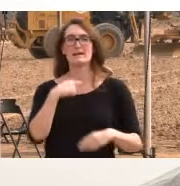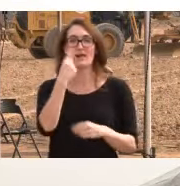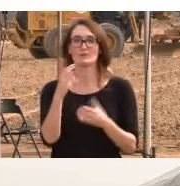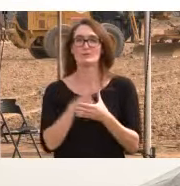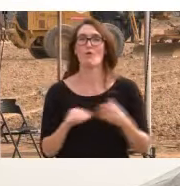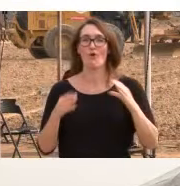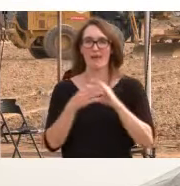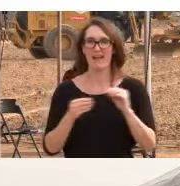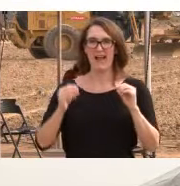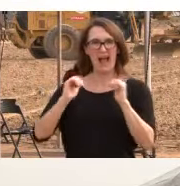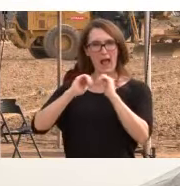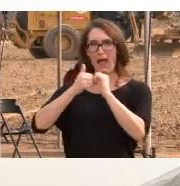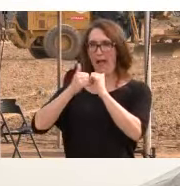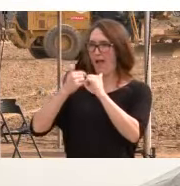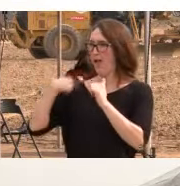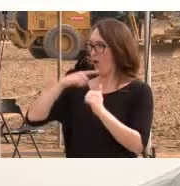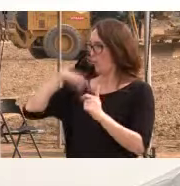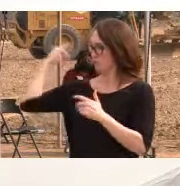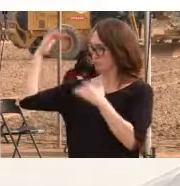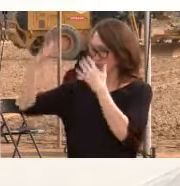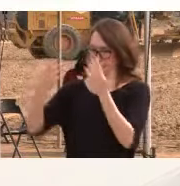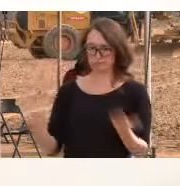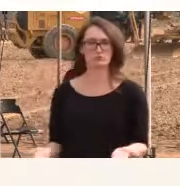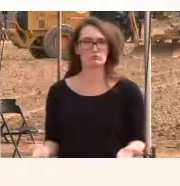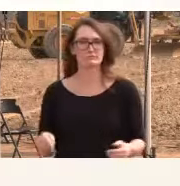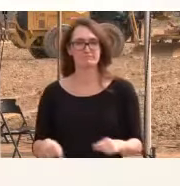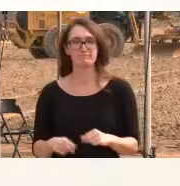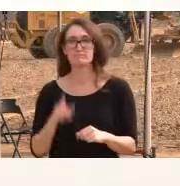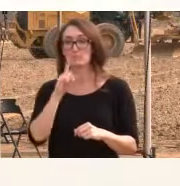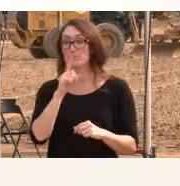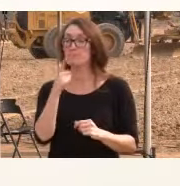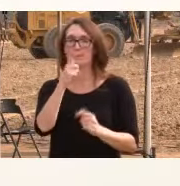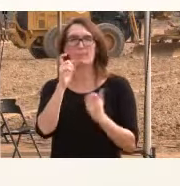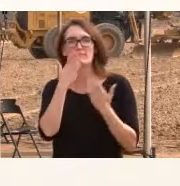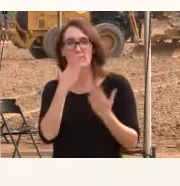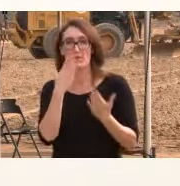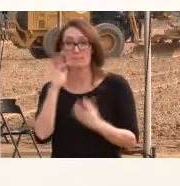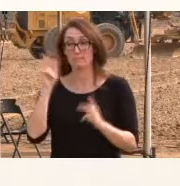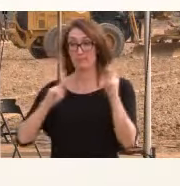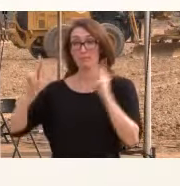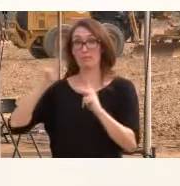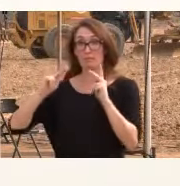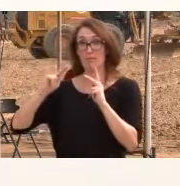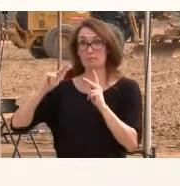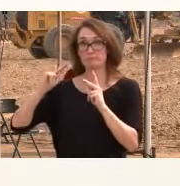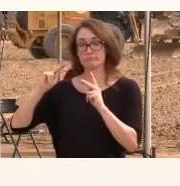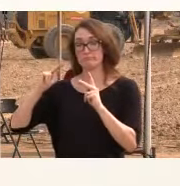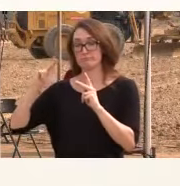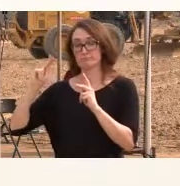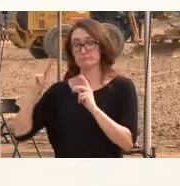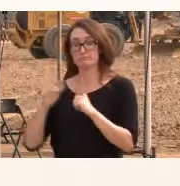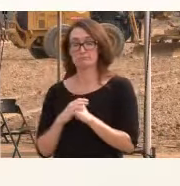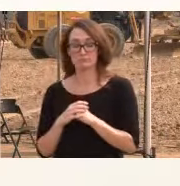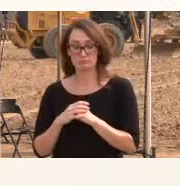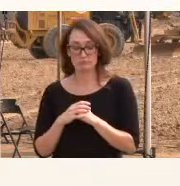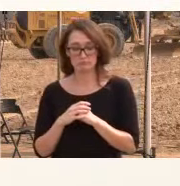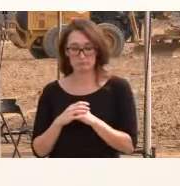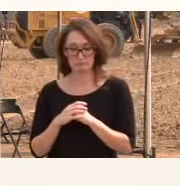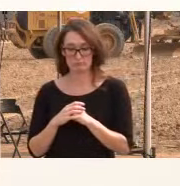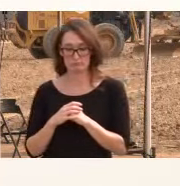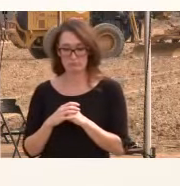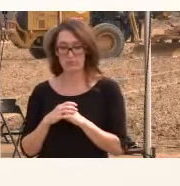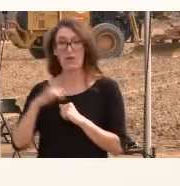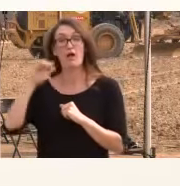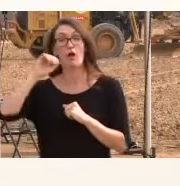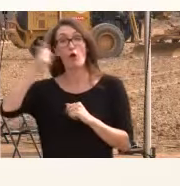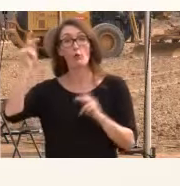of how we got here. And you thank those folks who were the